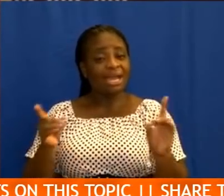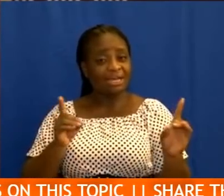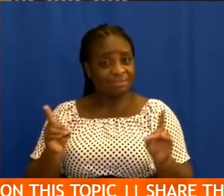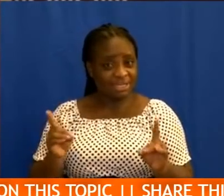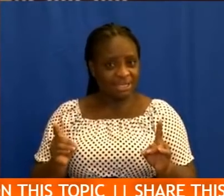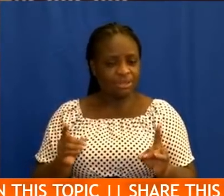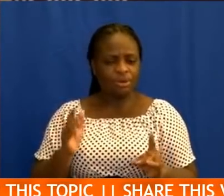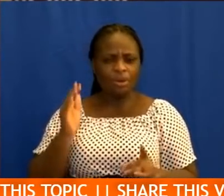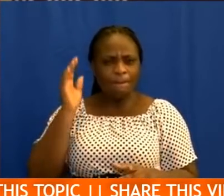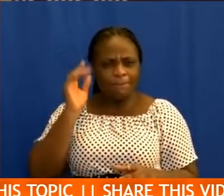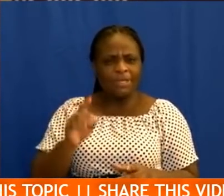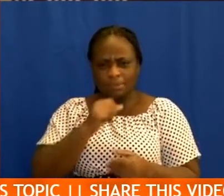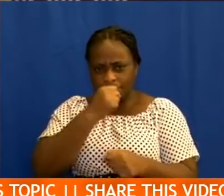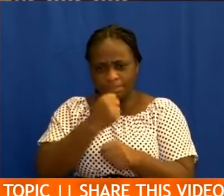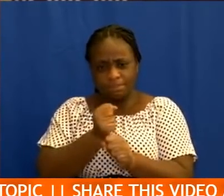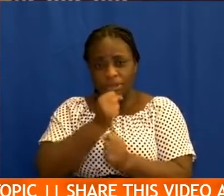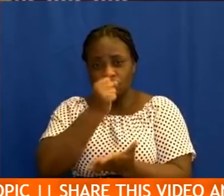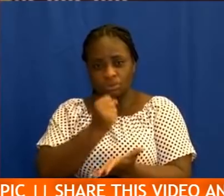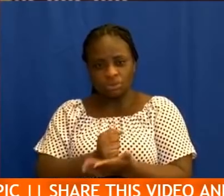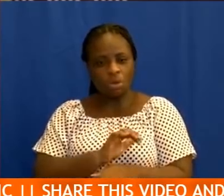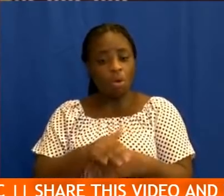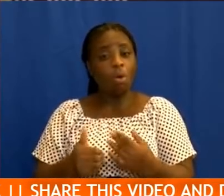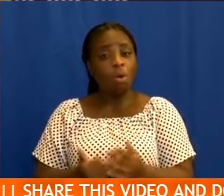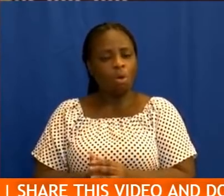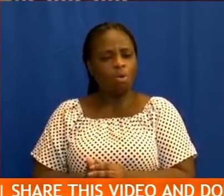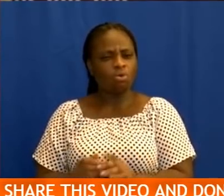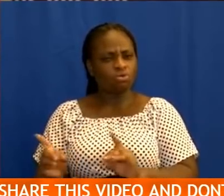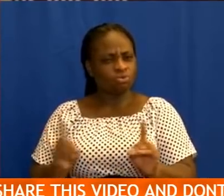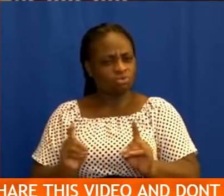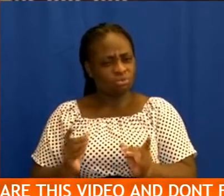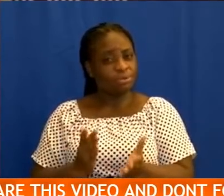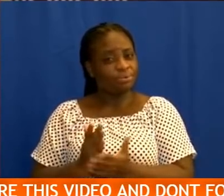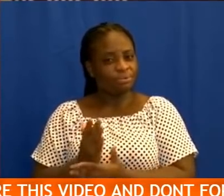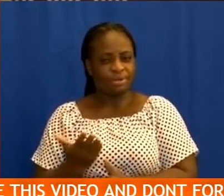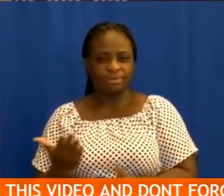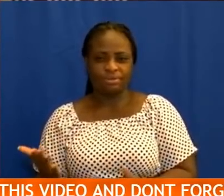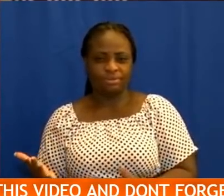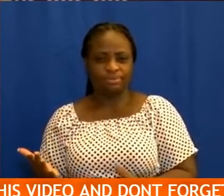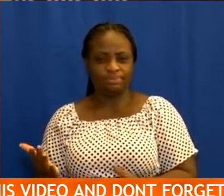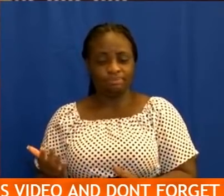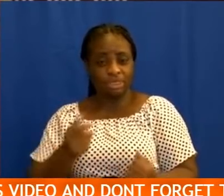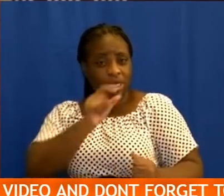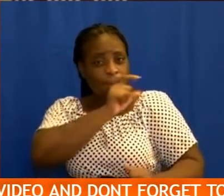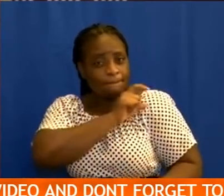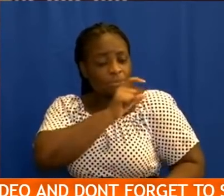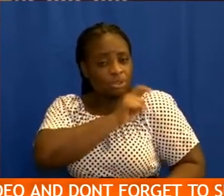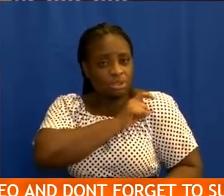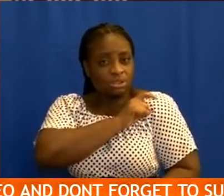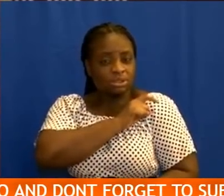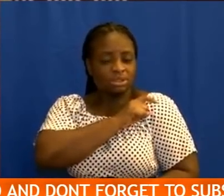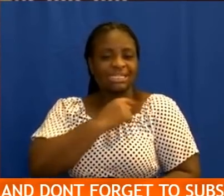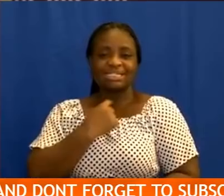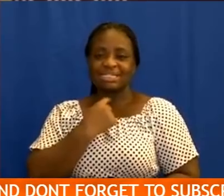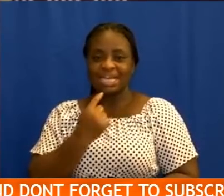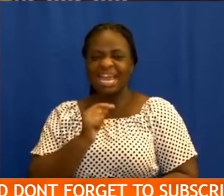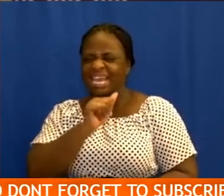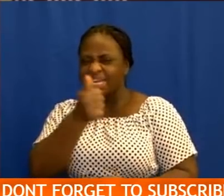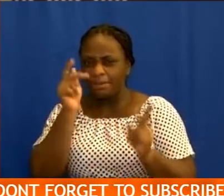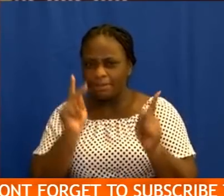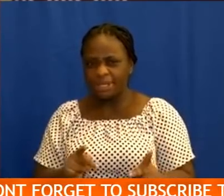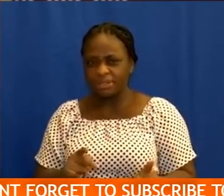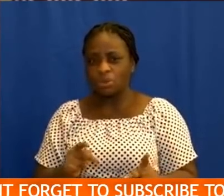kefosien wo ba kwe ni mo fe mo ketuni pepepe amlalo ke mo fiamo